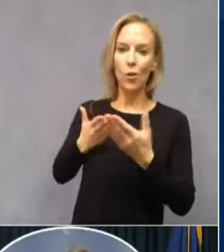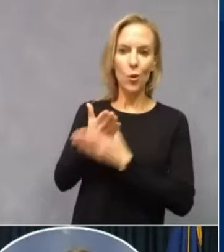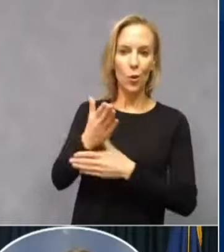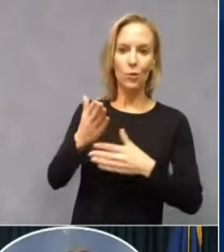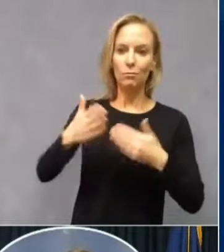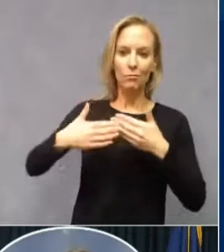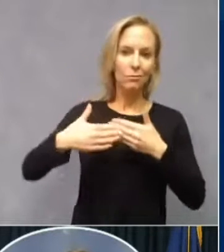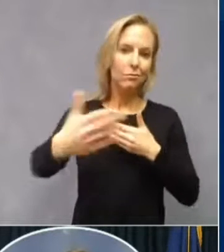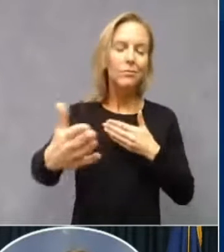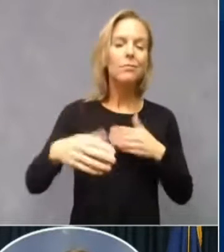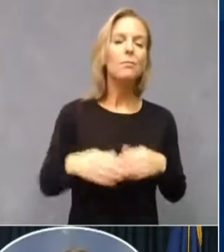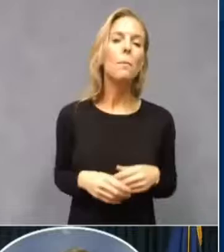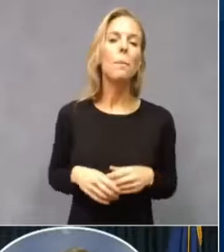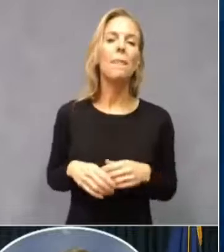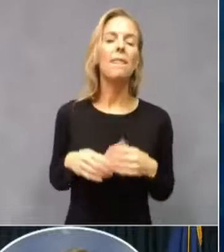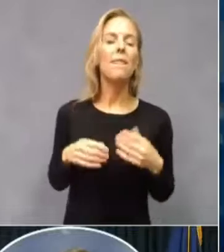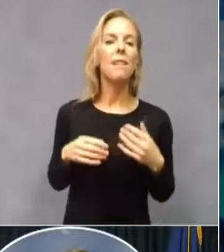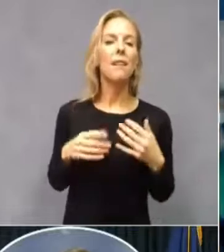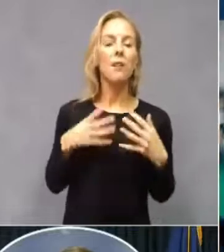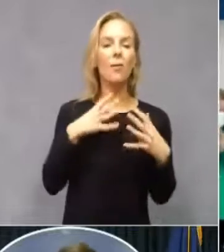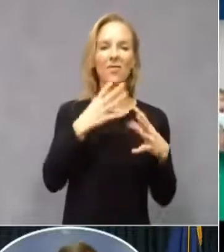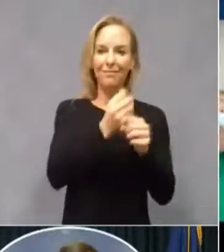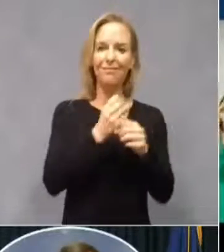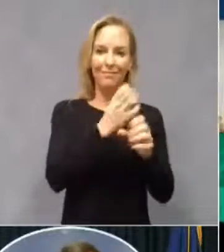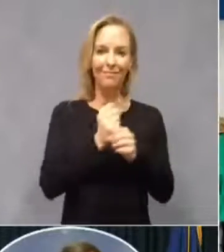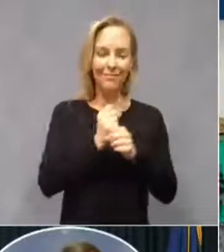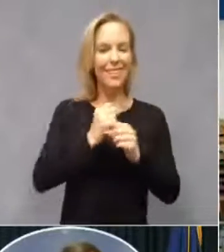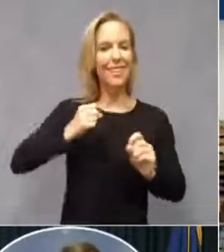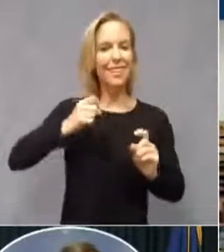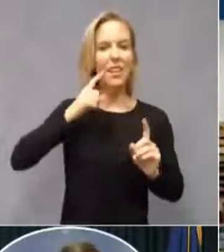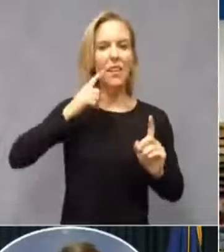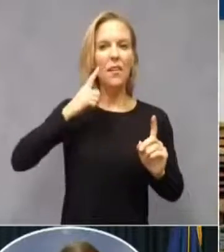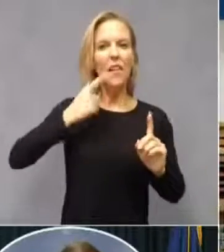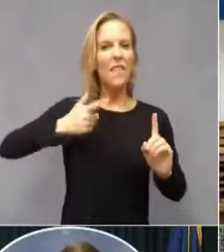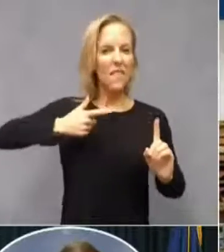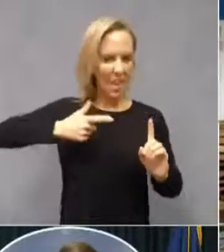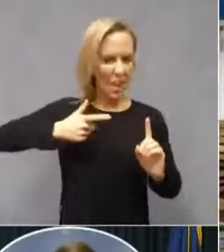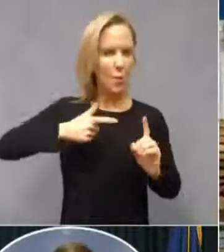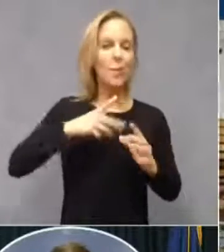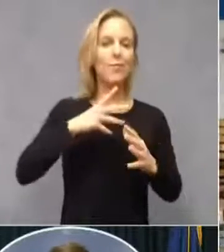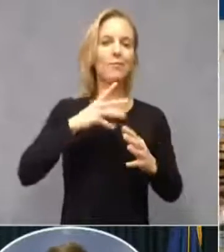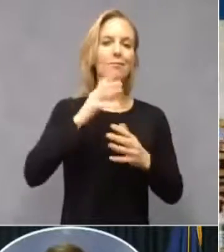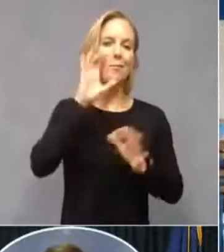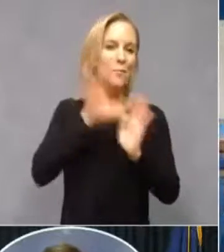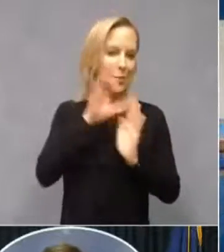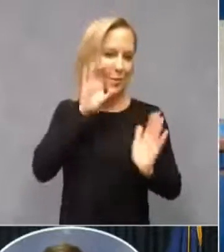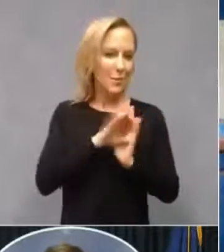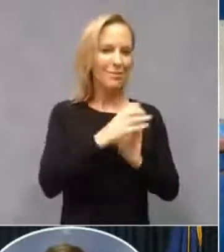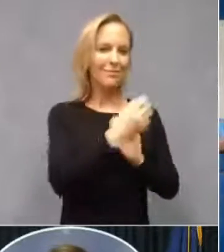We also have videos and photos from Baptist Health Hospital in Louisville.